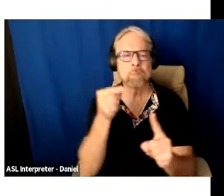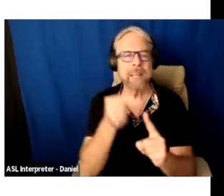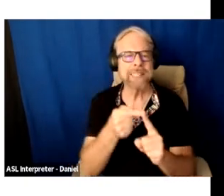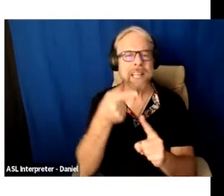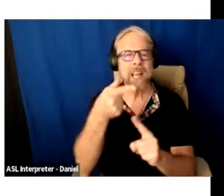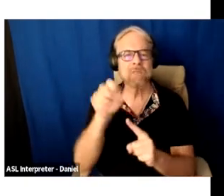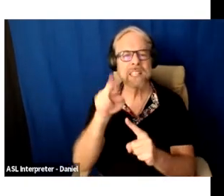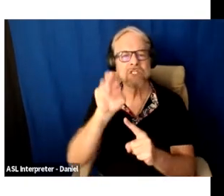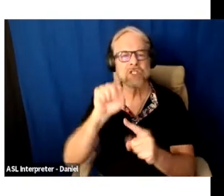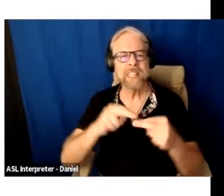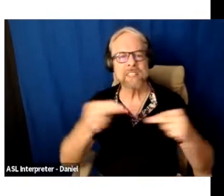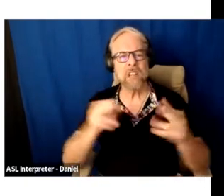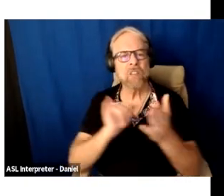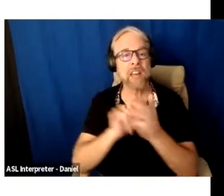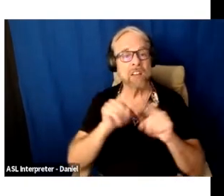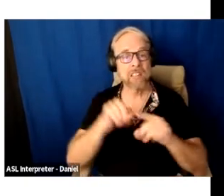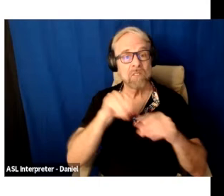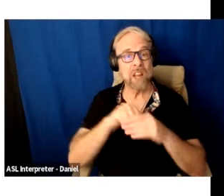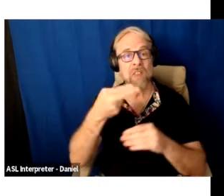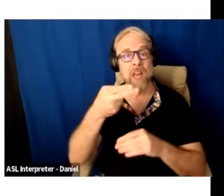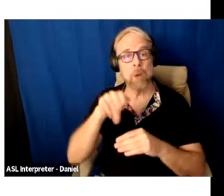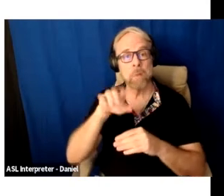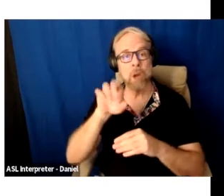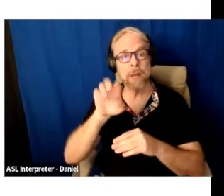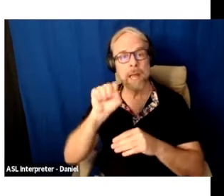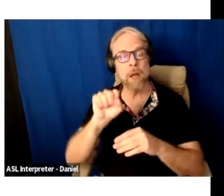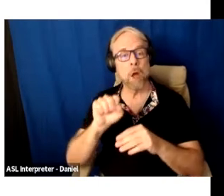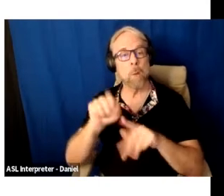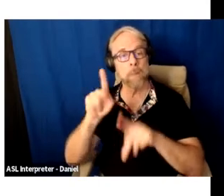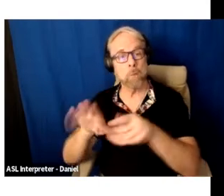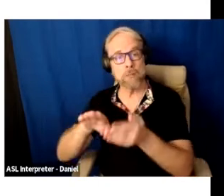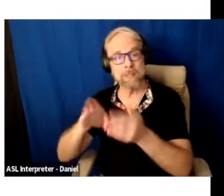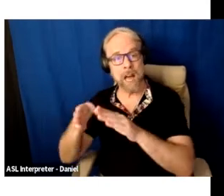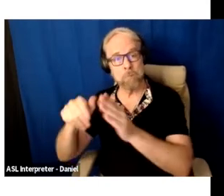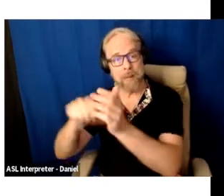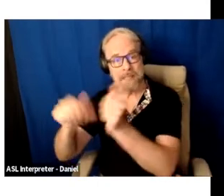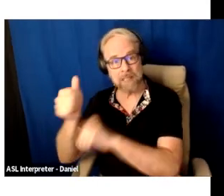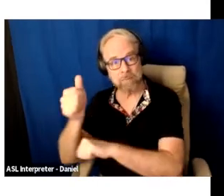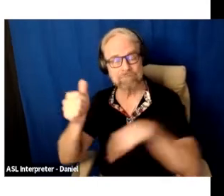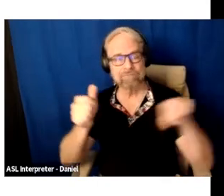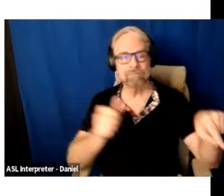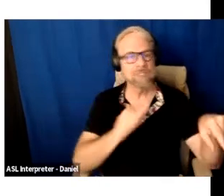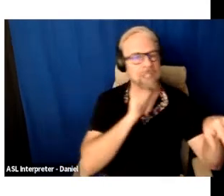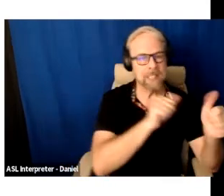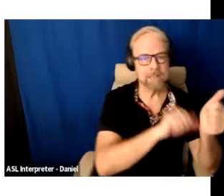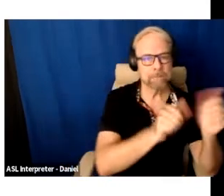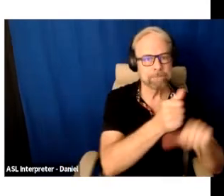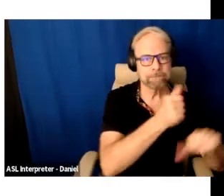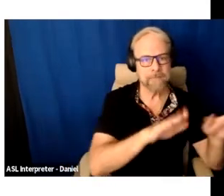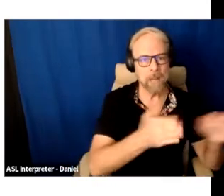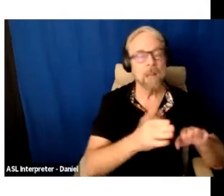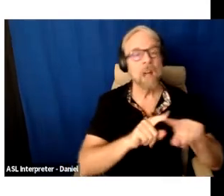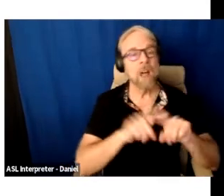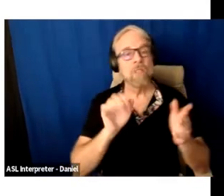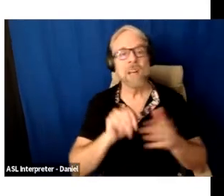the hippocampus between folks who died by suicide and those who did not. So this is like very leading